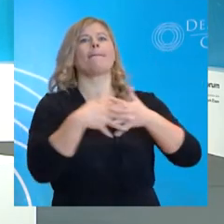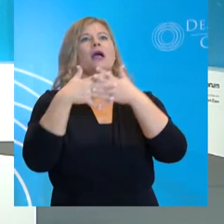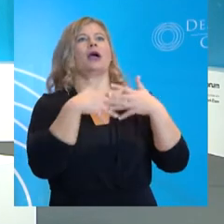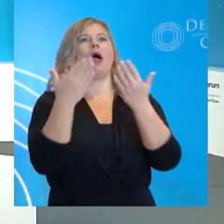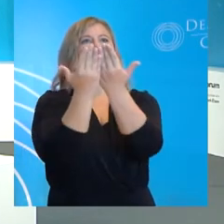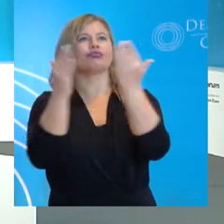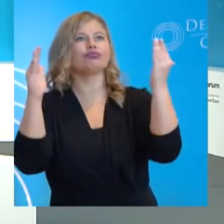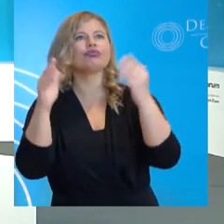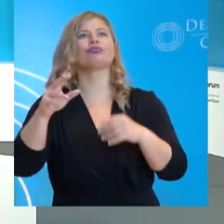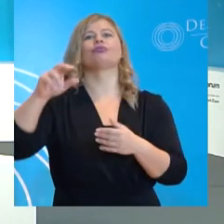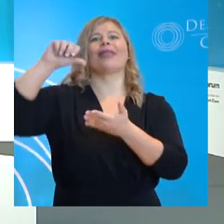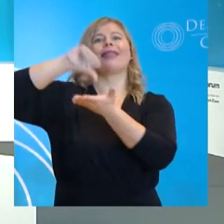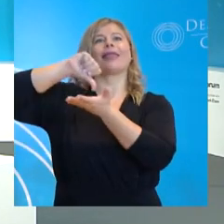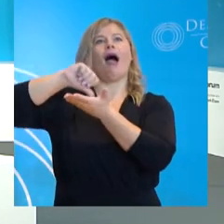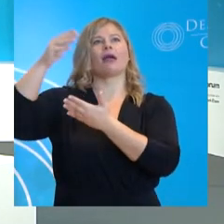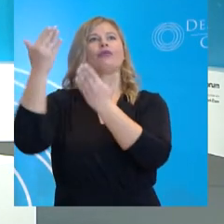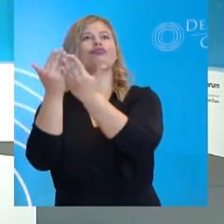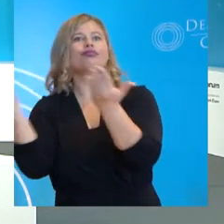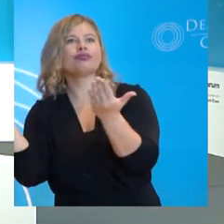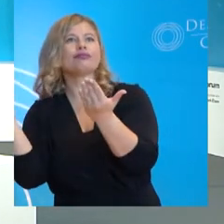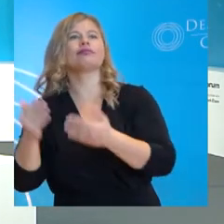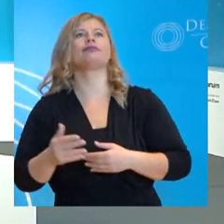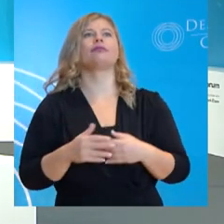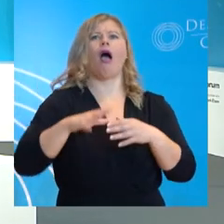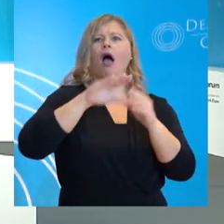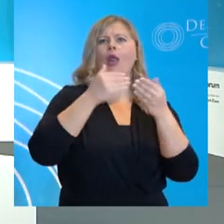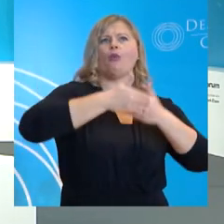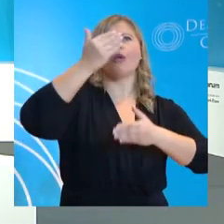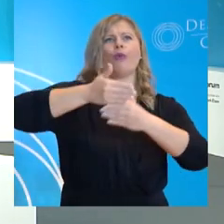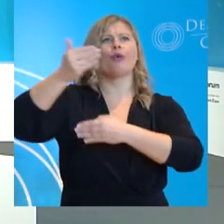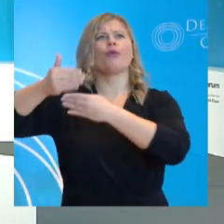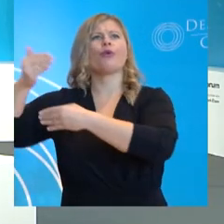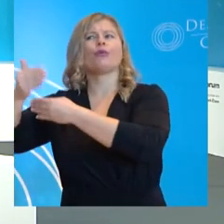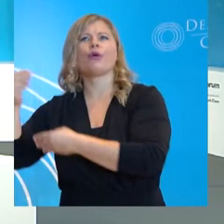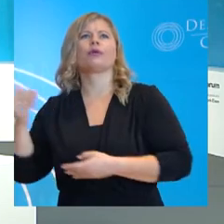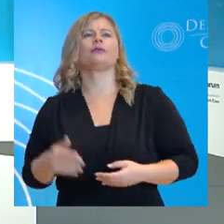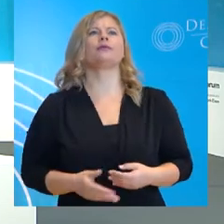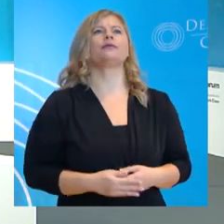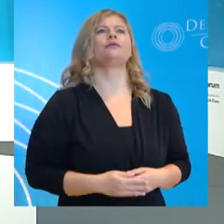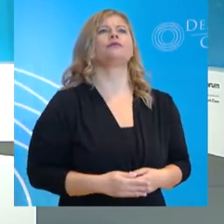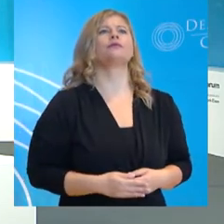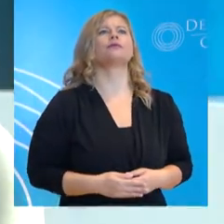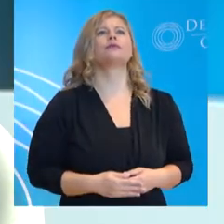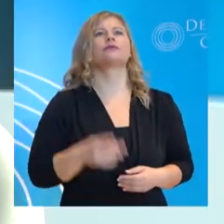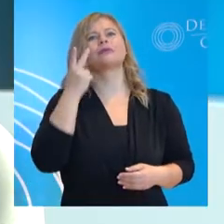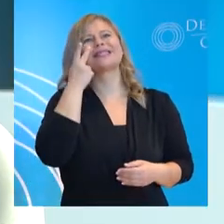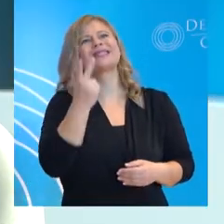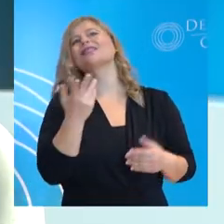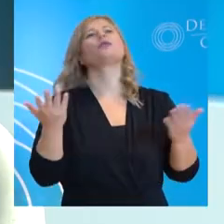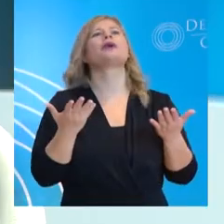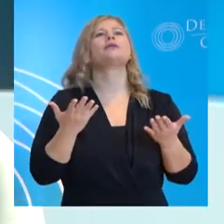When Orban built a wall, it was considered terrible. And then later on, people thought, oh, well, no, it's okay. He's defending the Schengen borders.